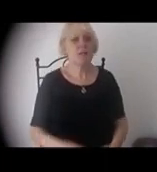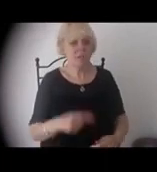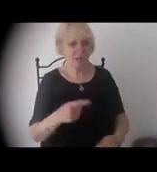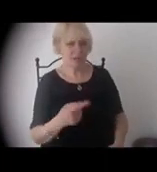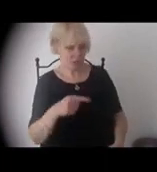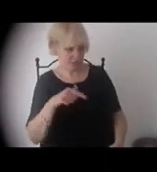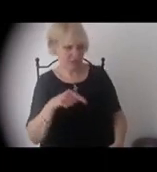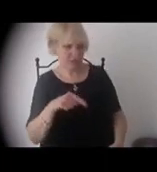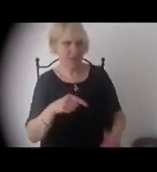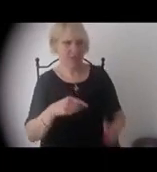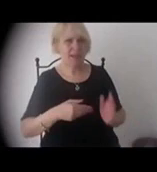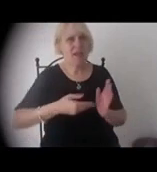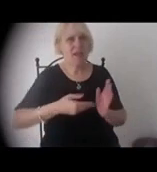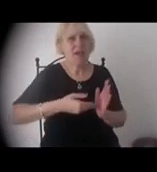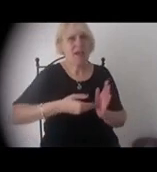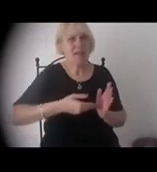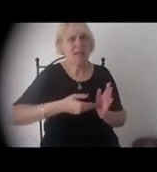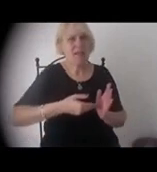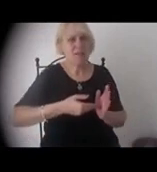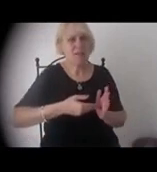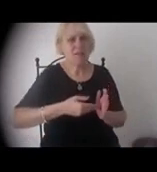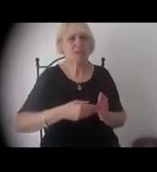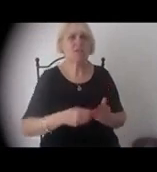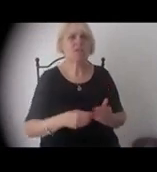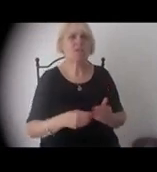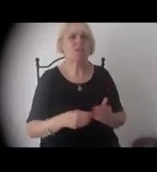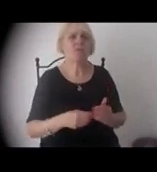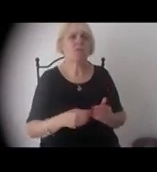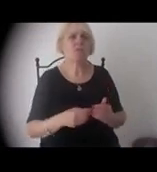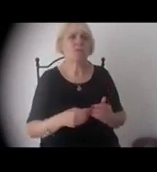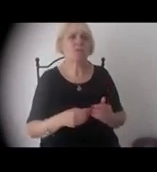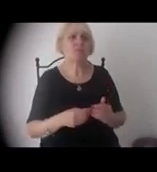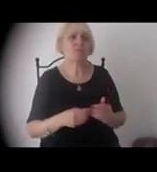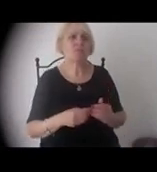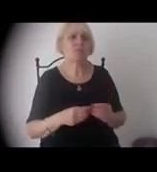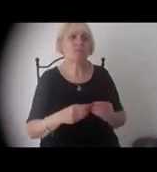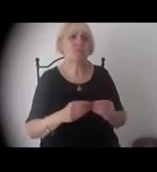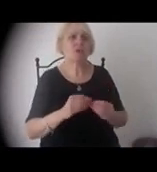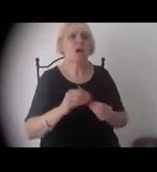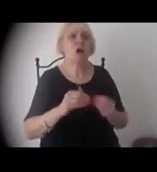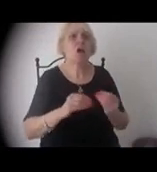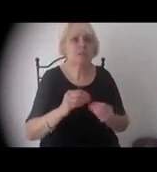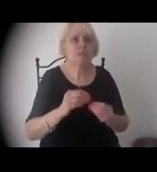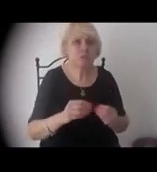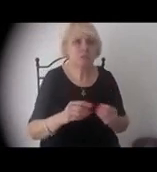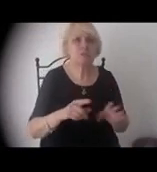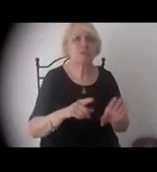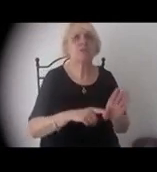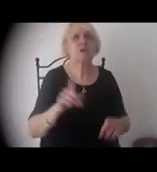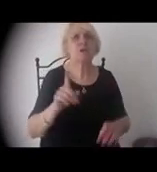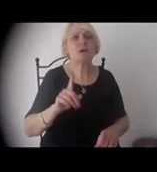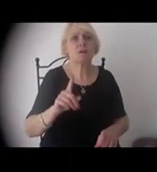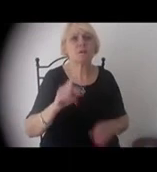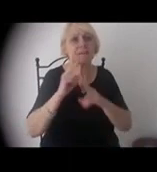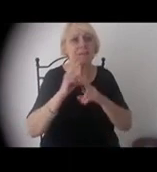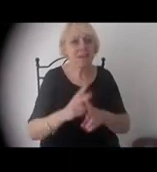for young carers. We've got a question on that later. So can we remind, I'll pick that up about what